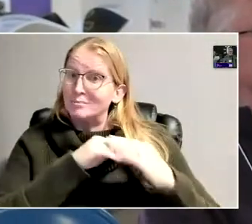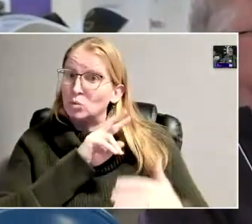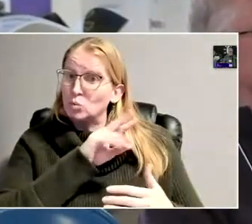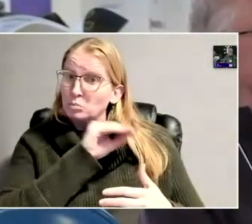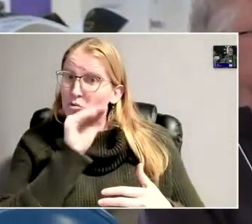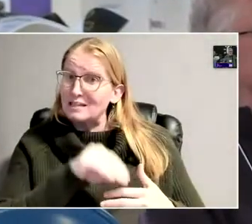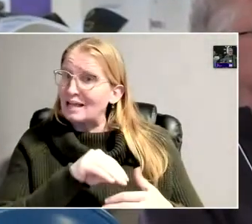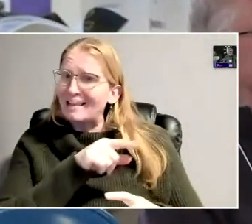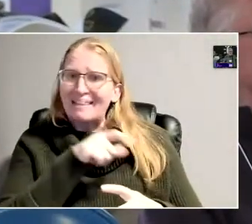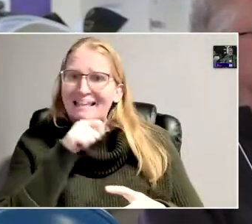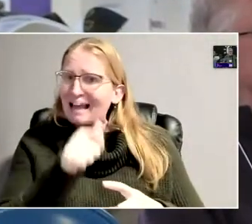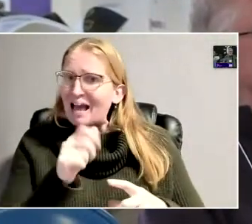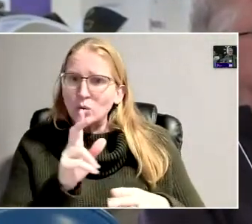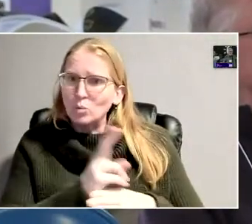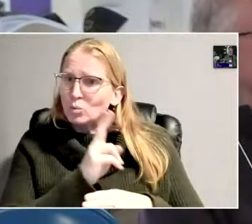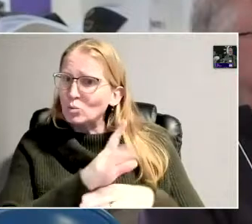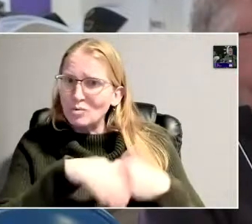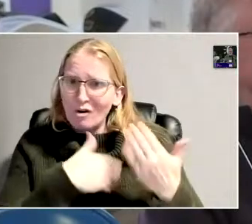are